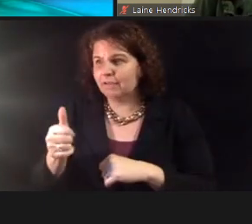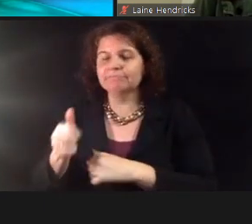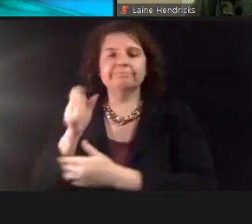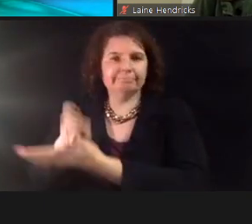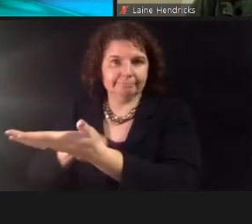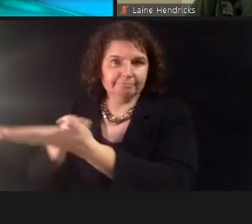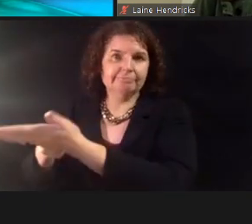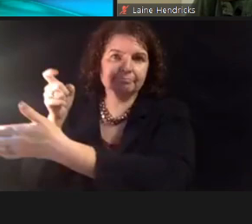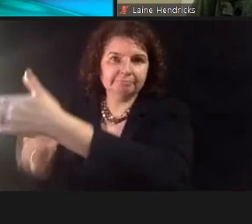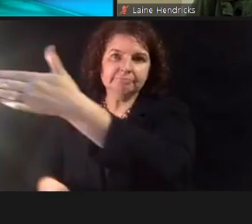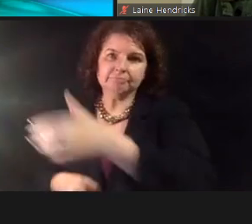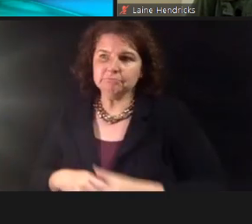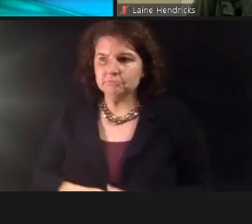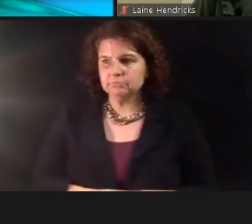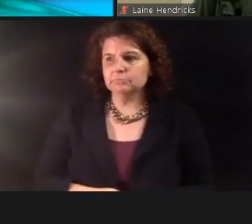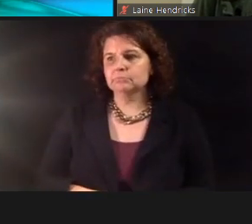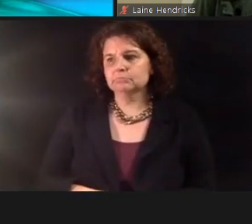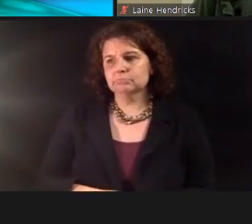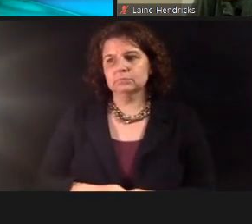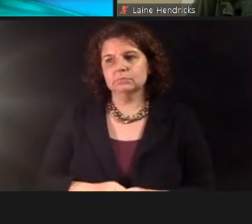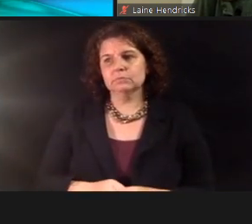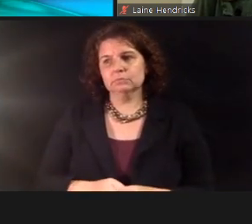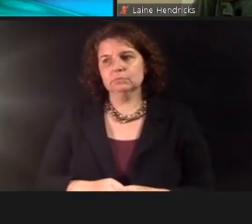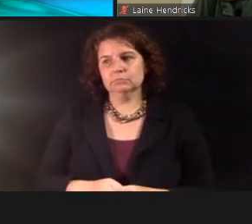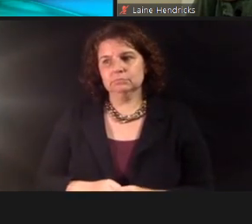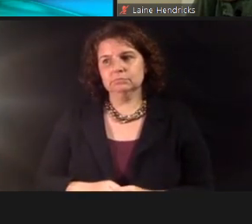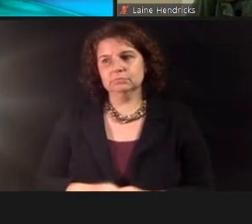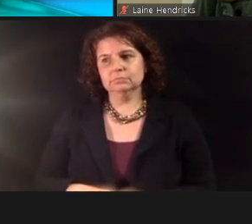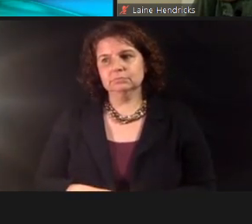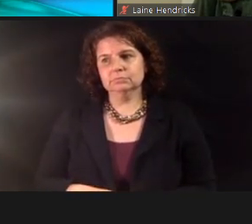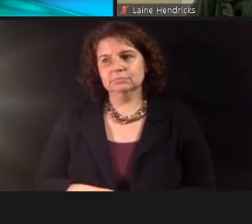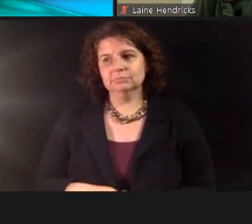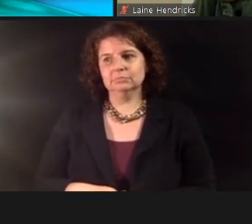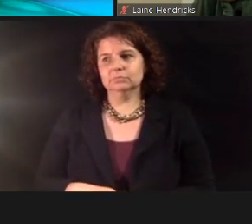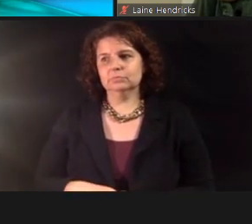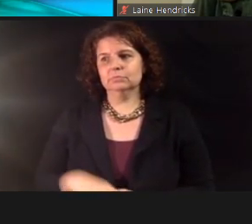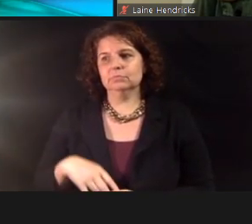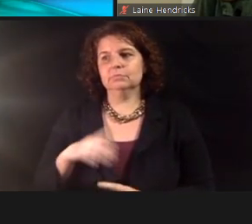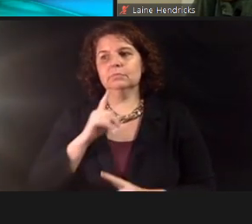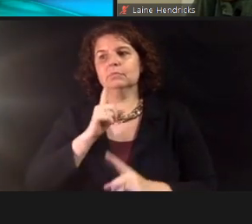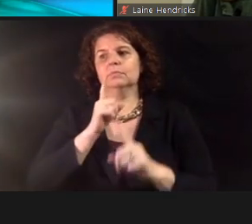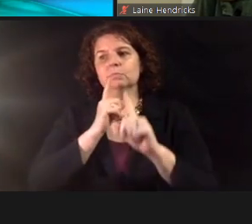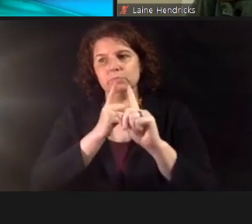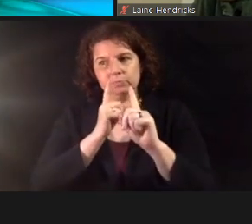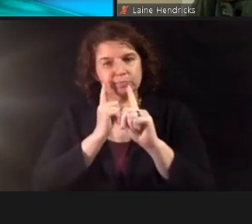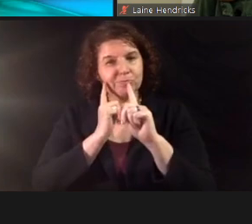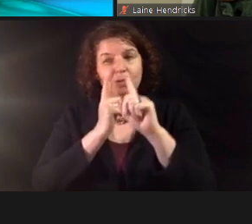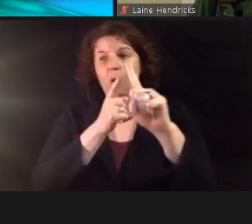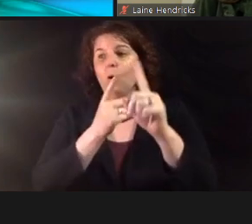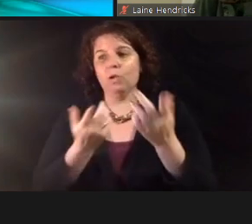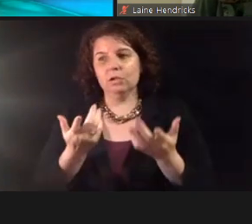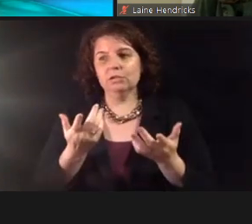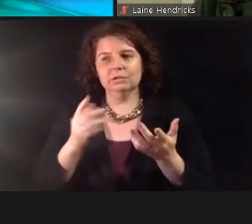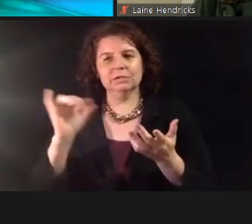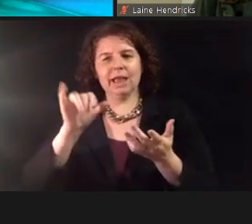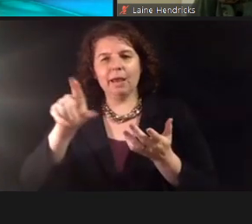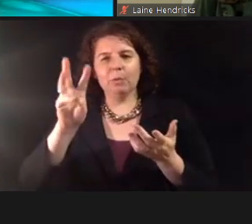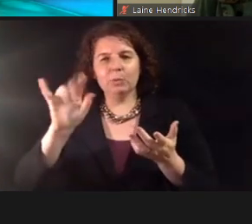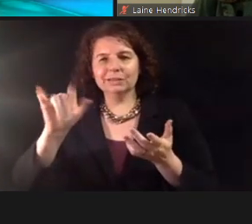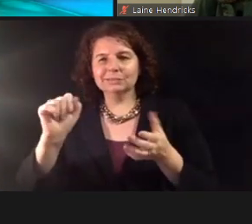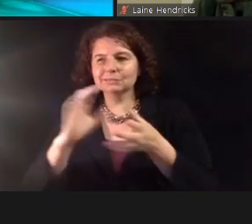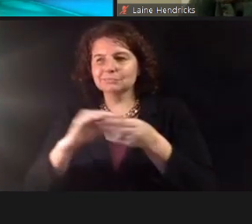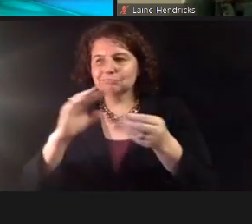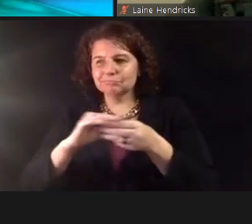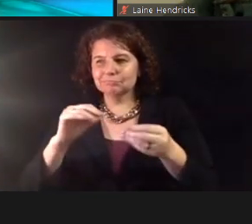pocket. Again, I mean, this is really about, I think to Dr. Willis's point earlier, we're trying to get off the watch list. We